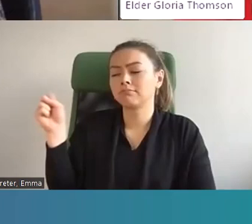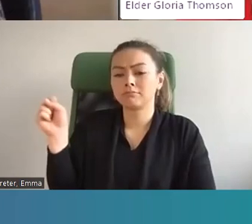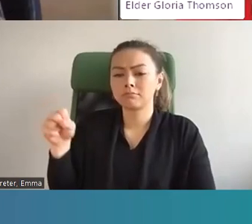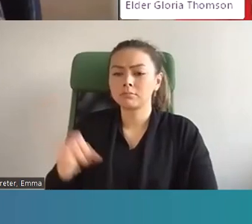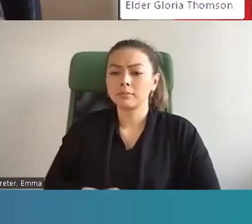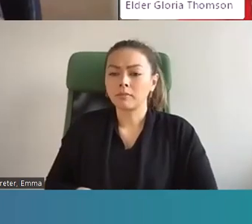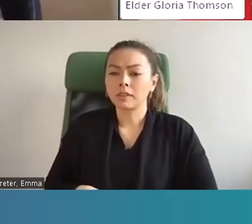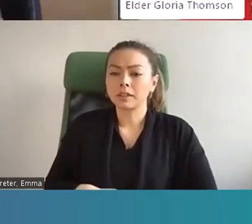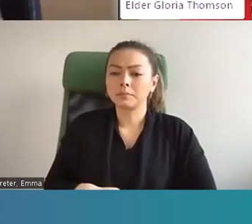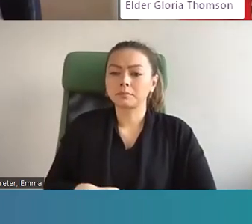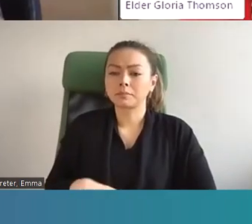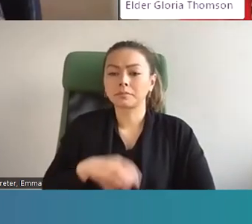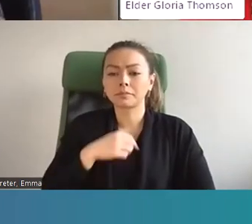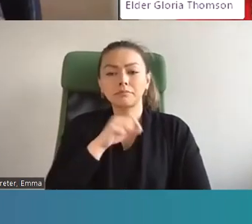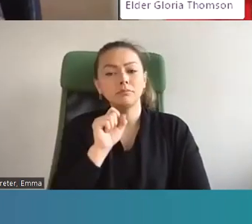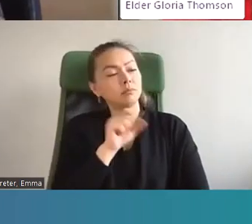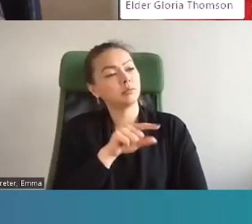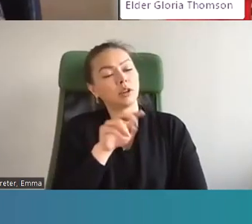the same question.